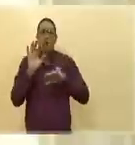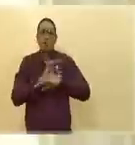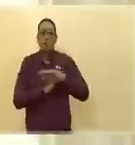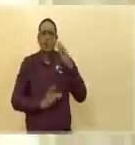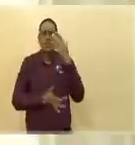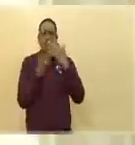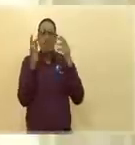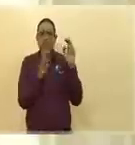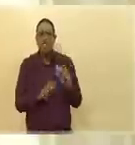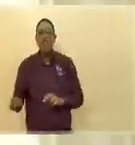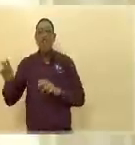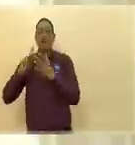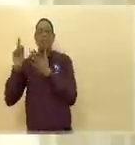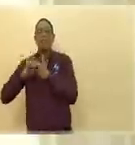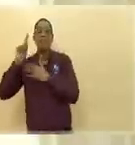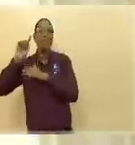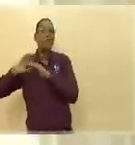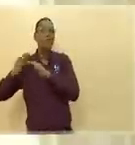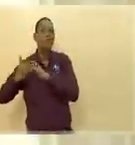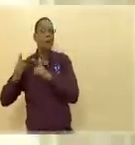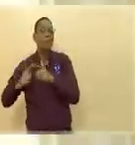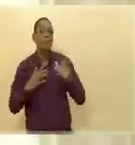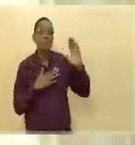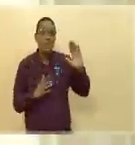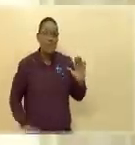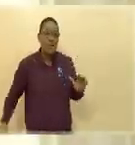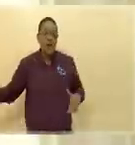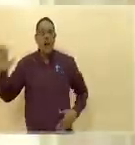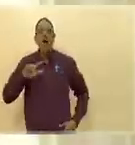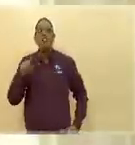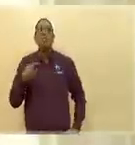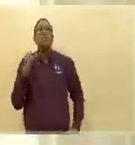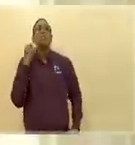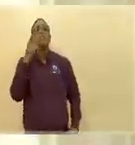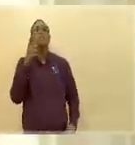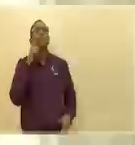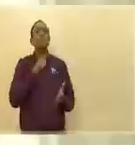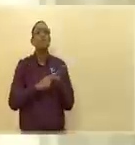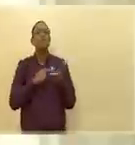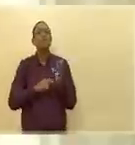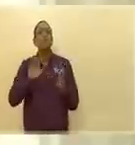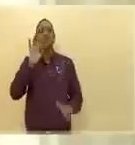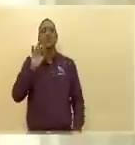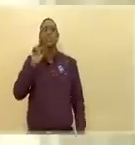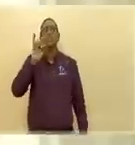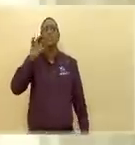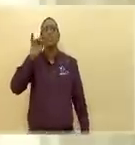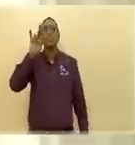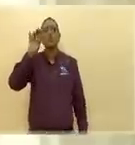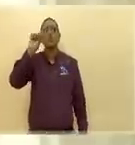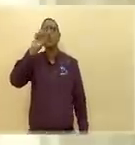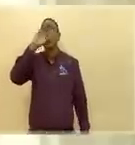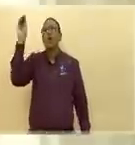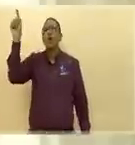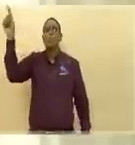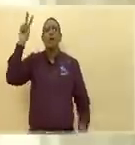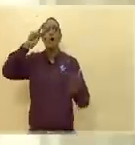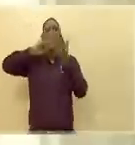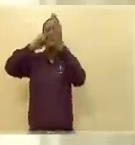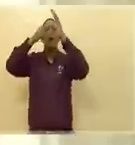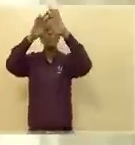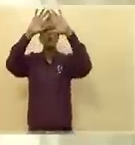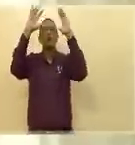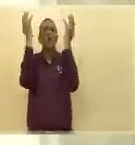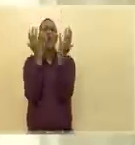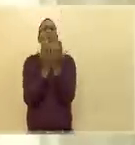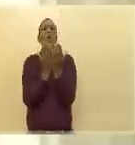project for Jamaica and our citizens. If you research Fujitsu, you will see that our purpose globally is